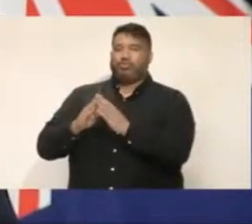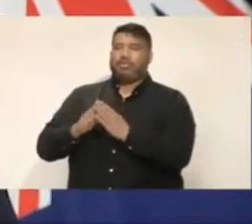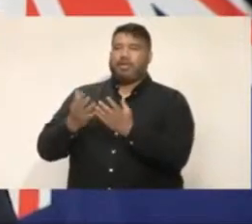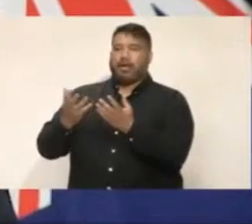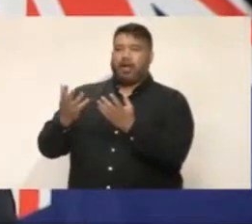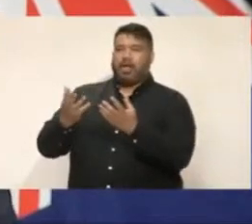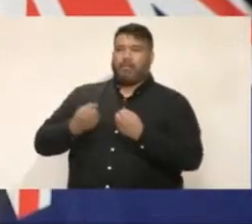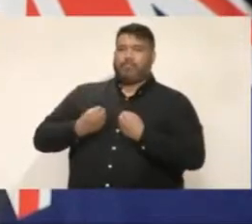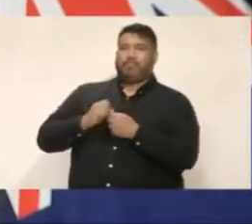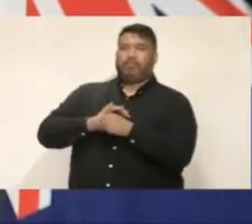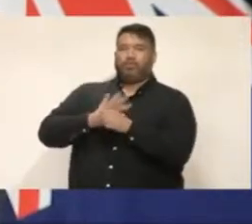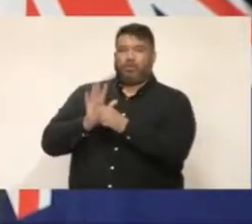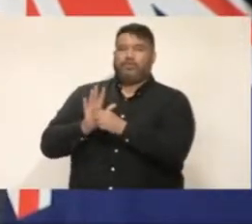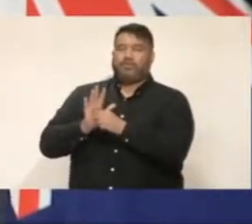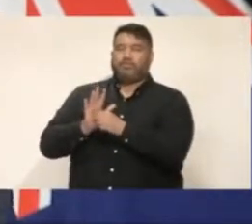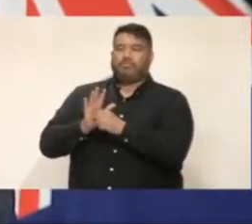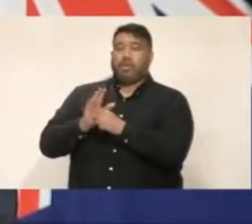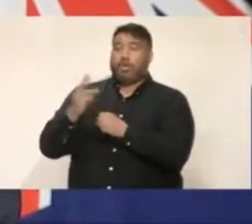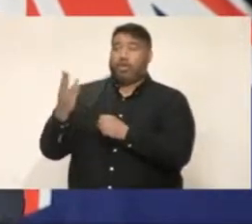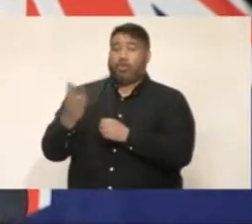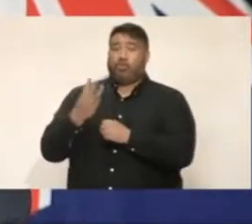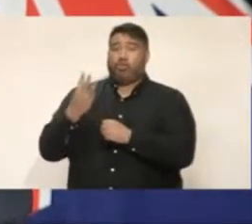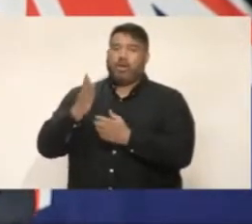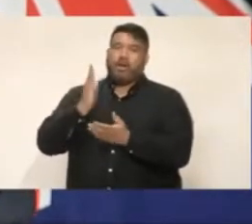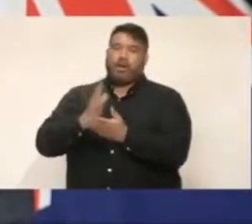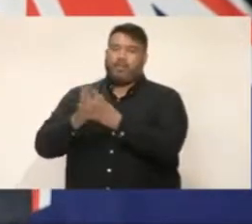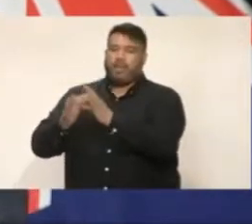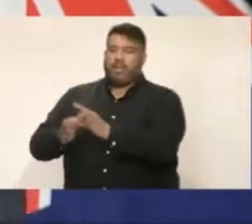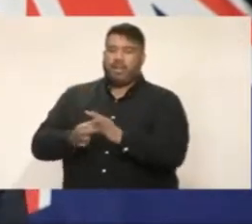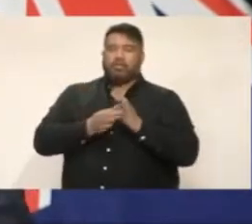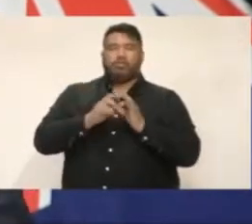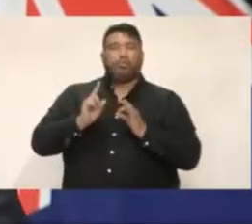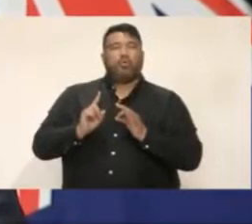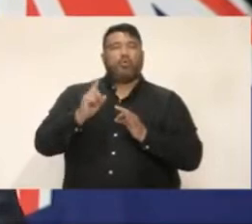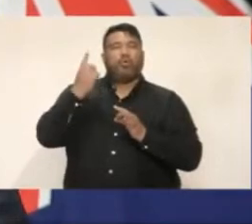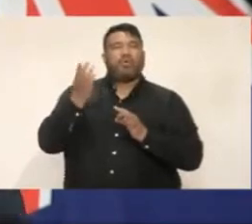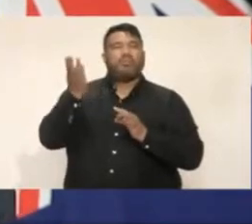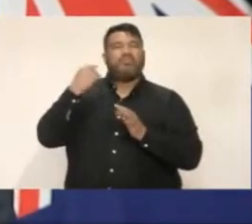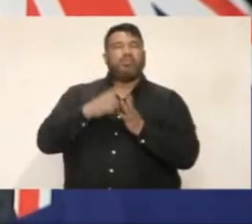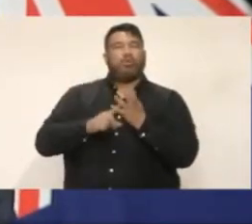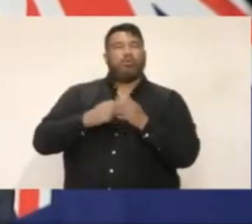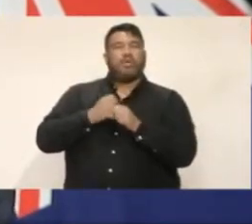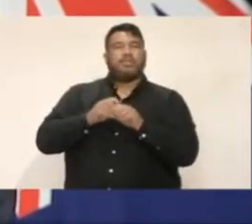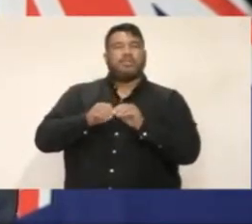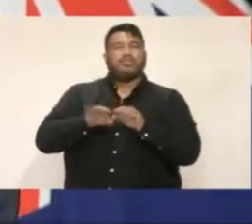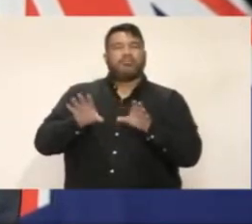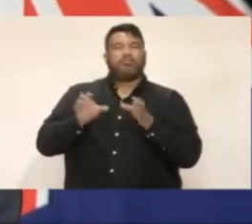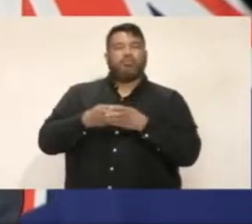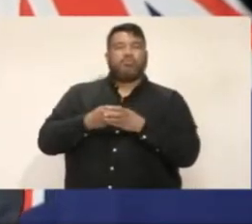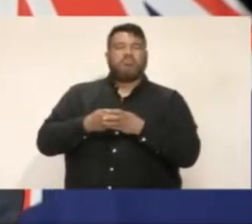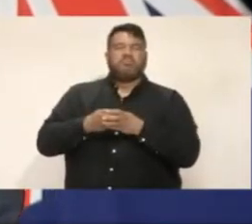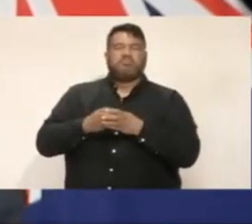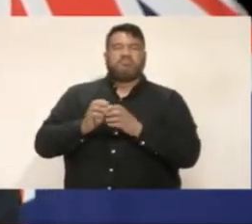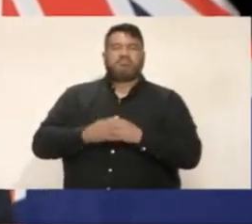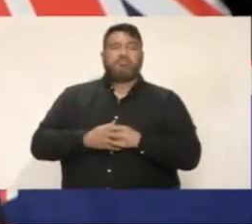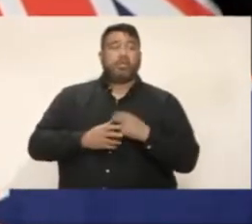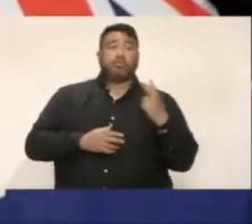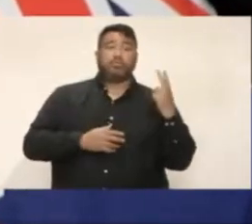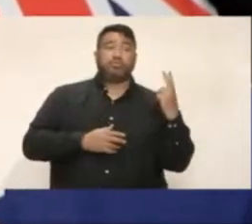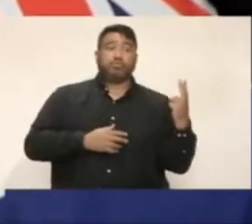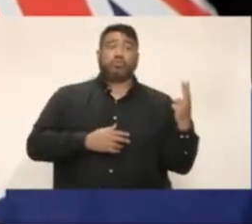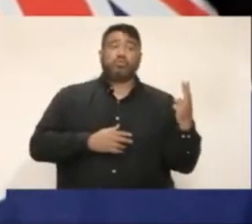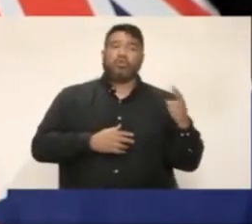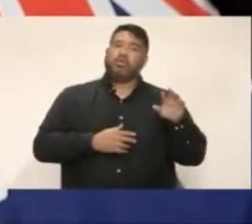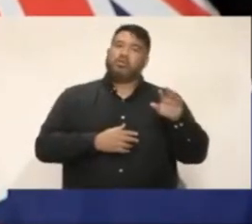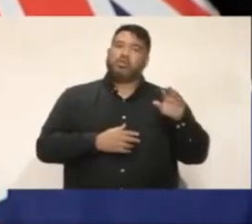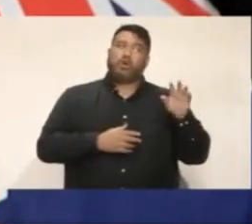cases are epidemiologically linked to the Auckland August cluster, as we call it. The 2 imported cases are